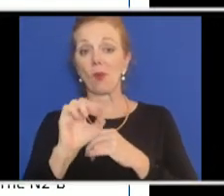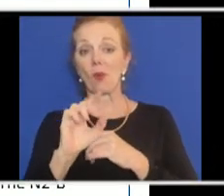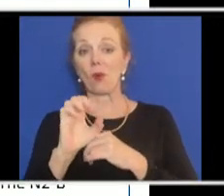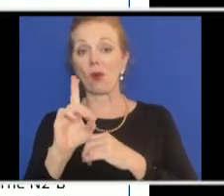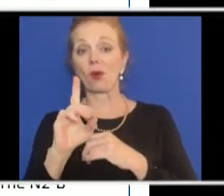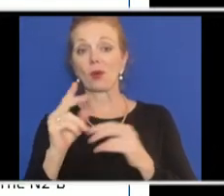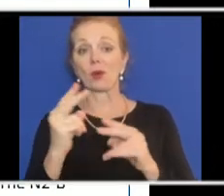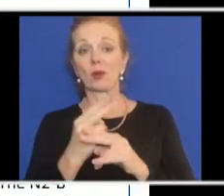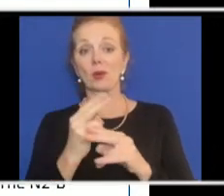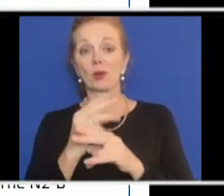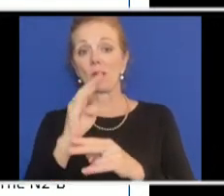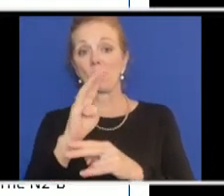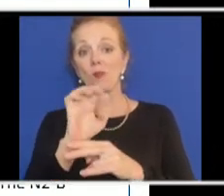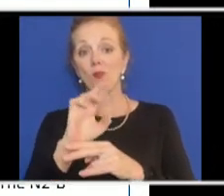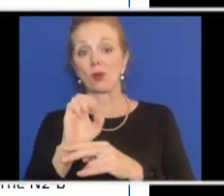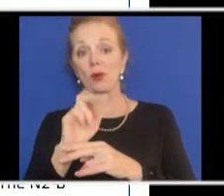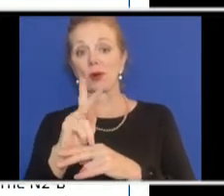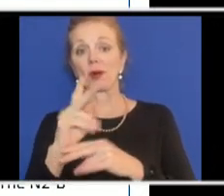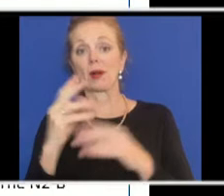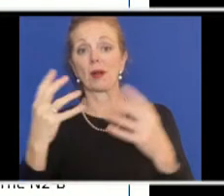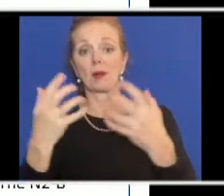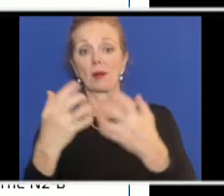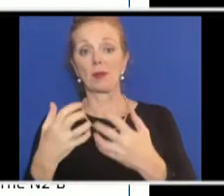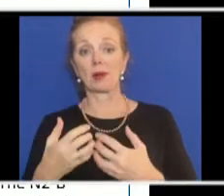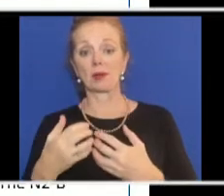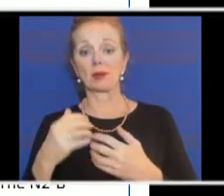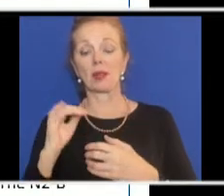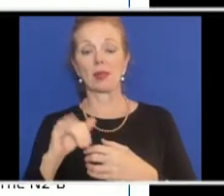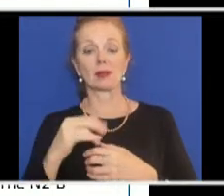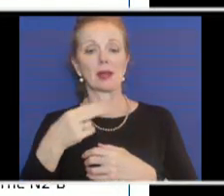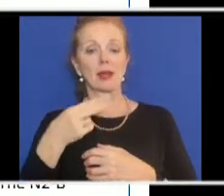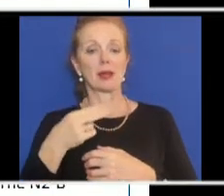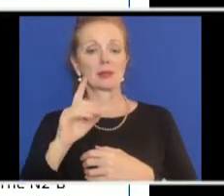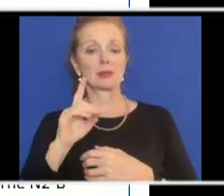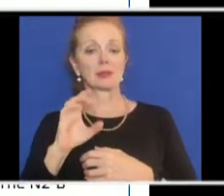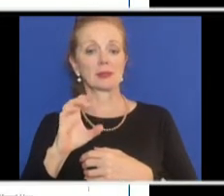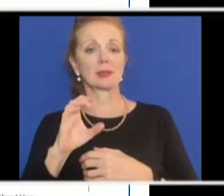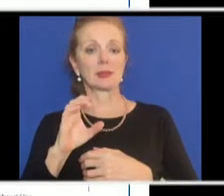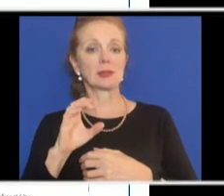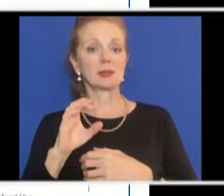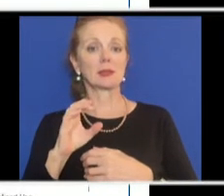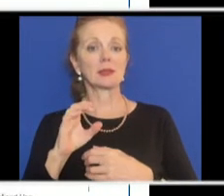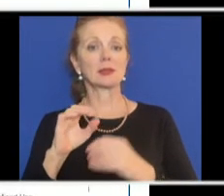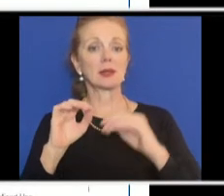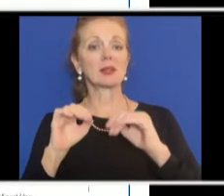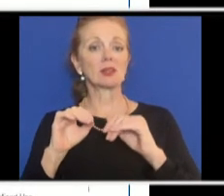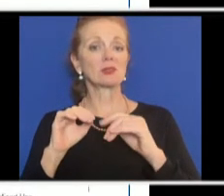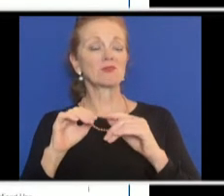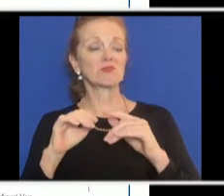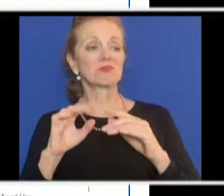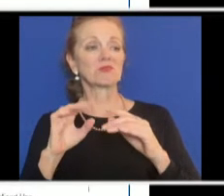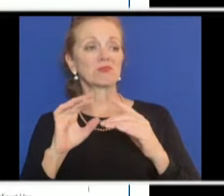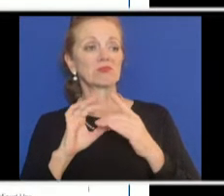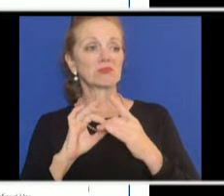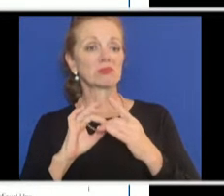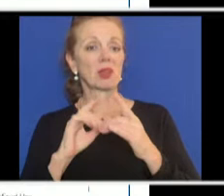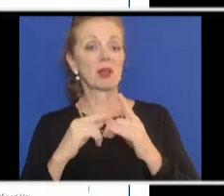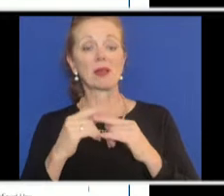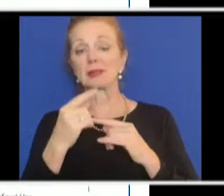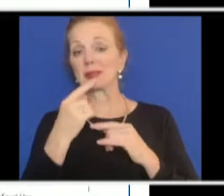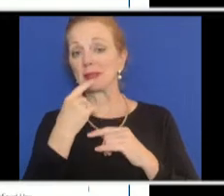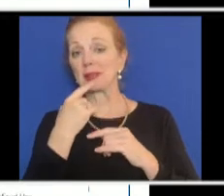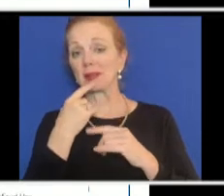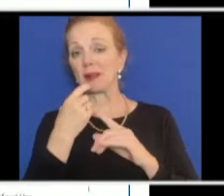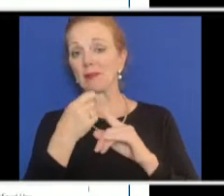brick to match the fourth ward and now that's something HTC would could could weigh in on as Dave mentioned from a